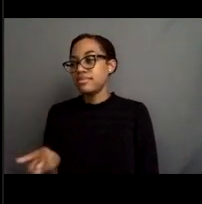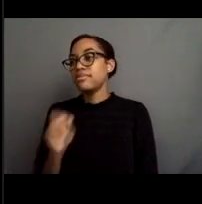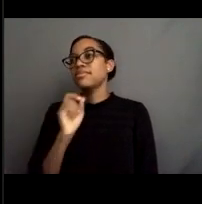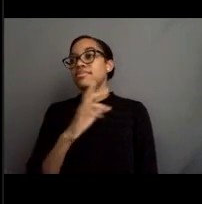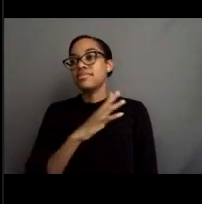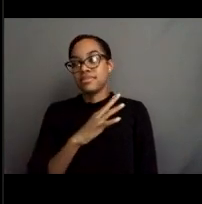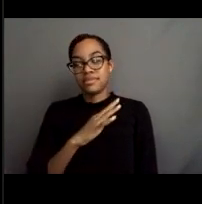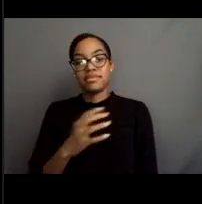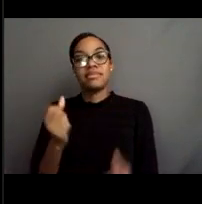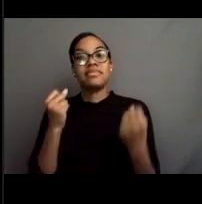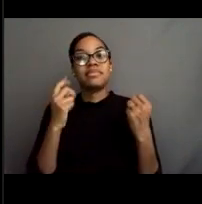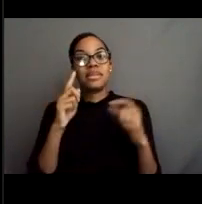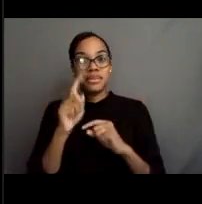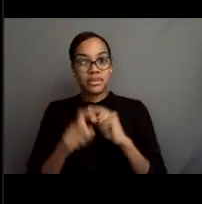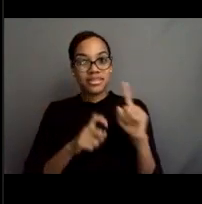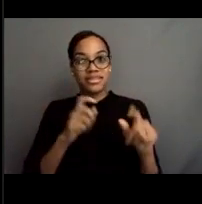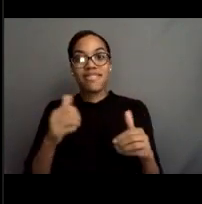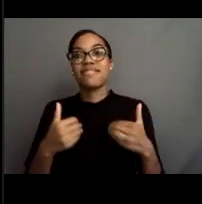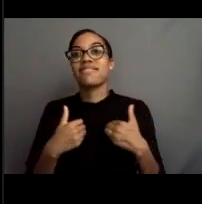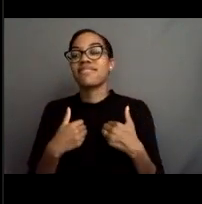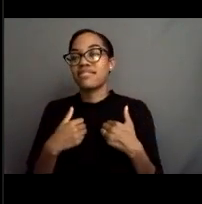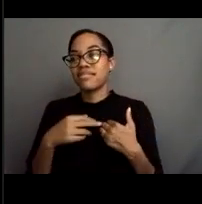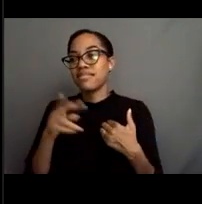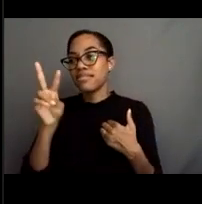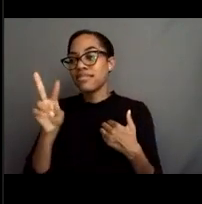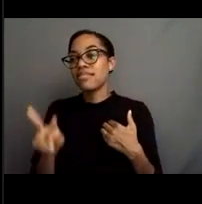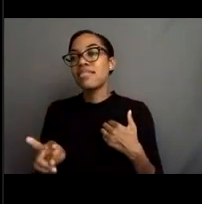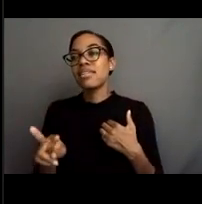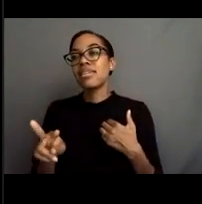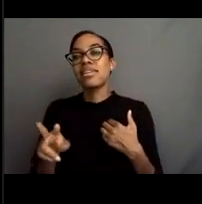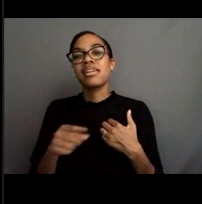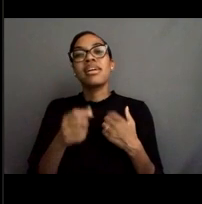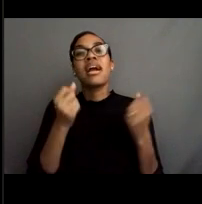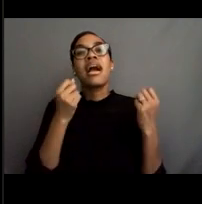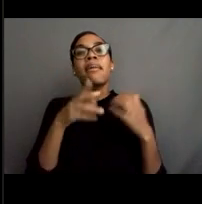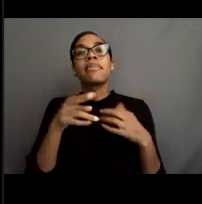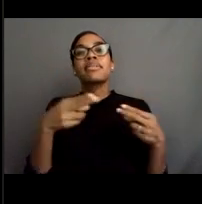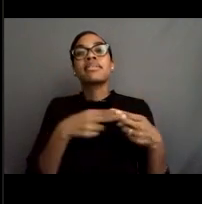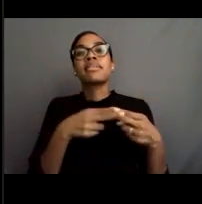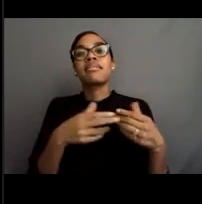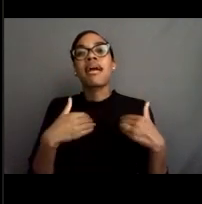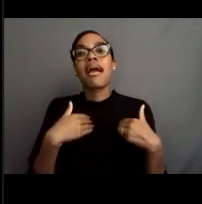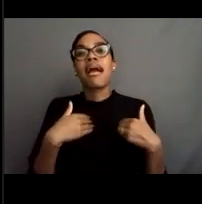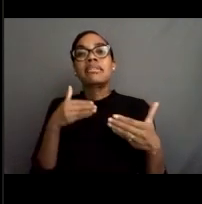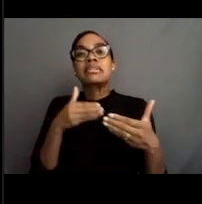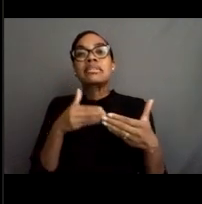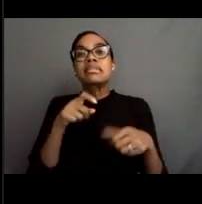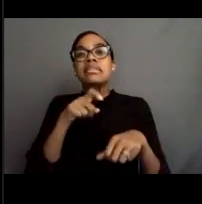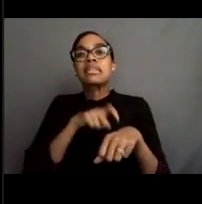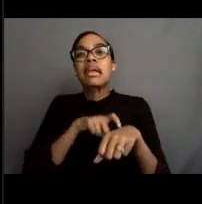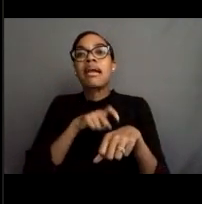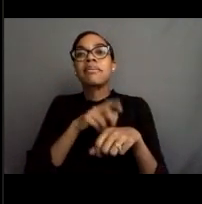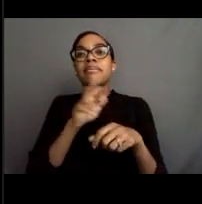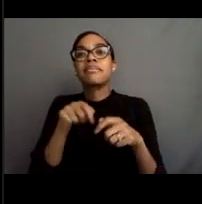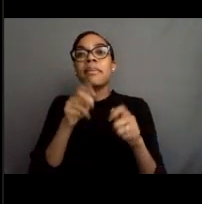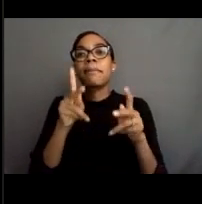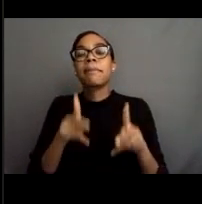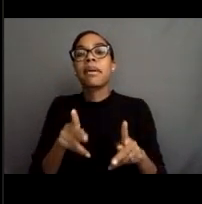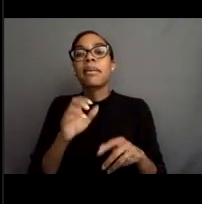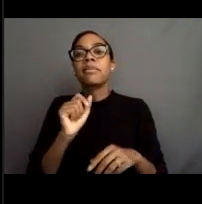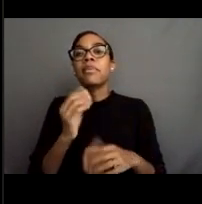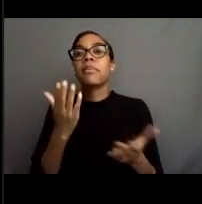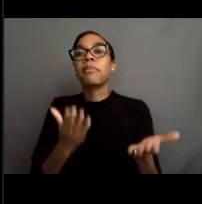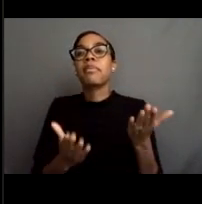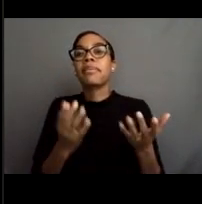great questions, Jeff. And I'm not sure how much content you have left to cover, but we're almost at time. So you might